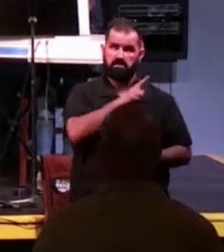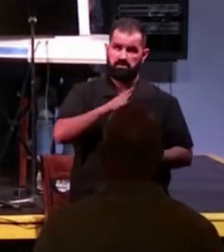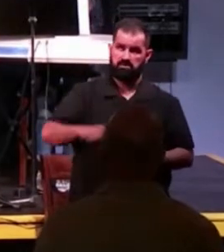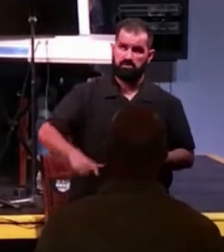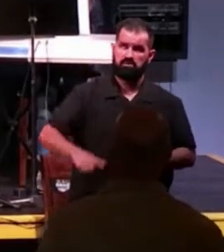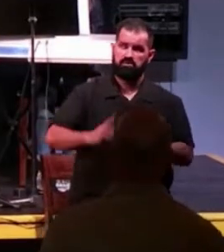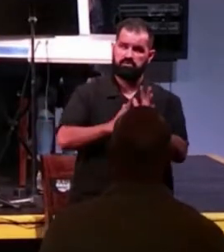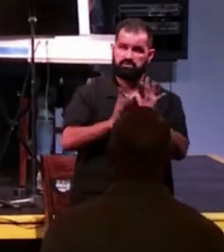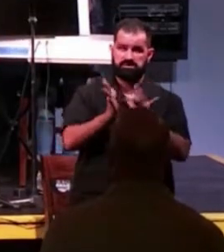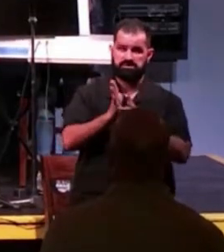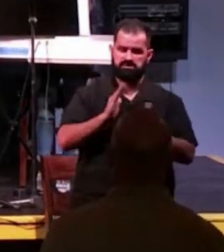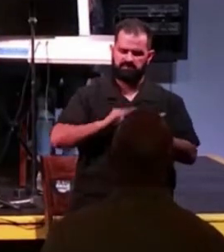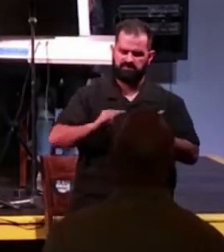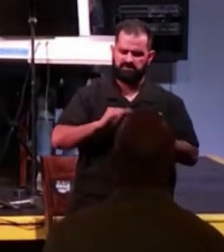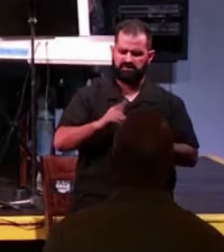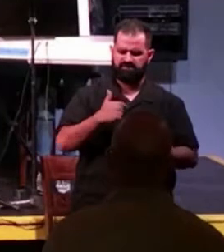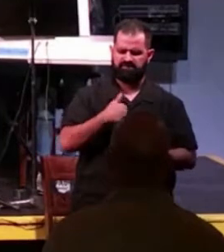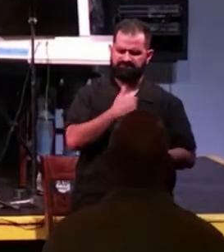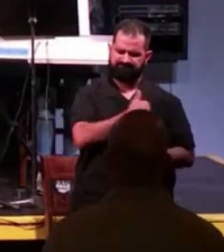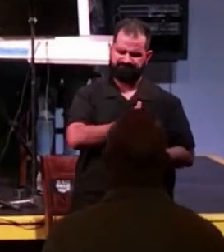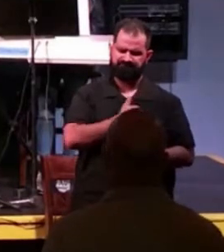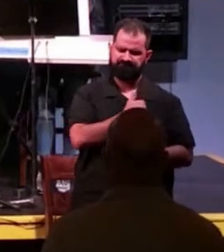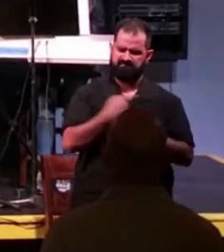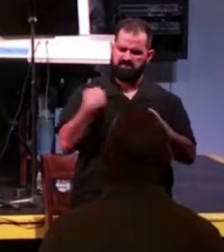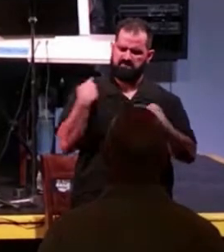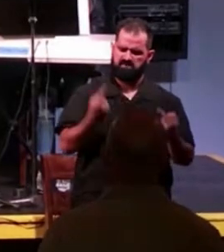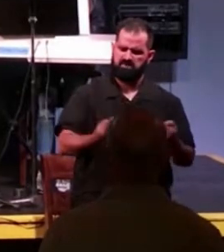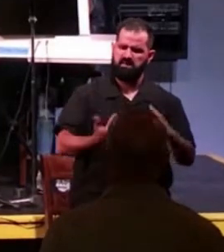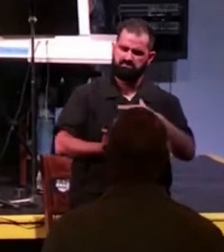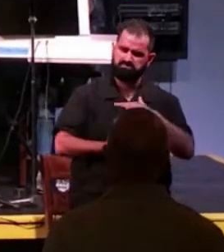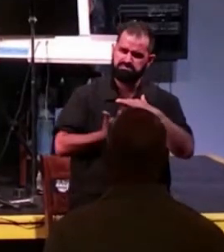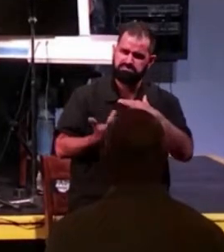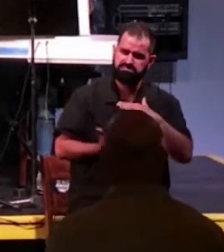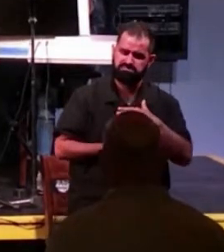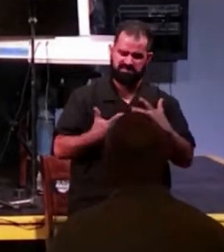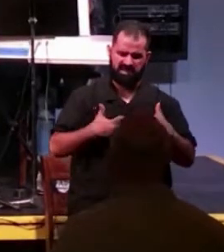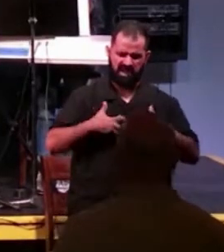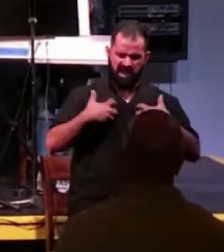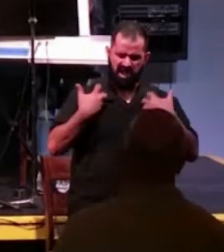forgive me for being bitter. For being angry.